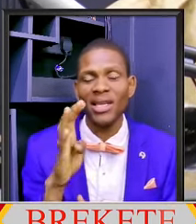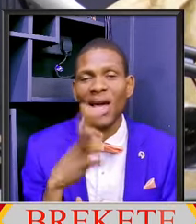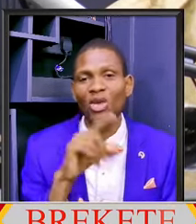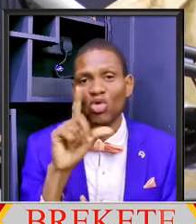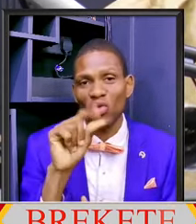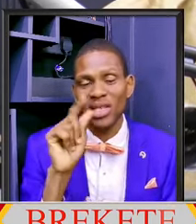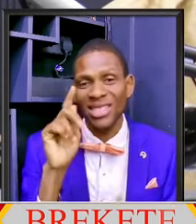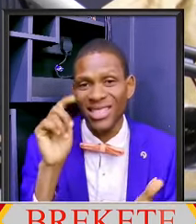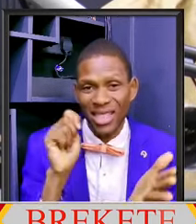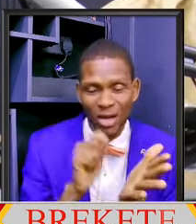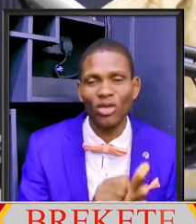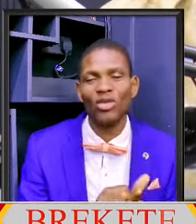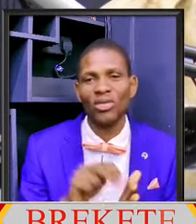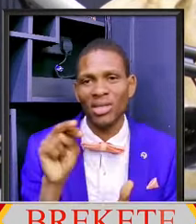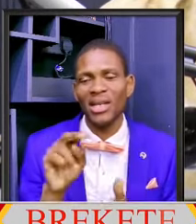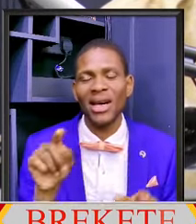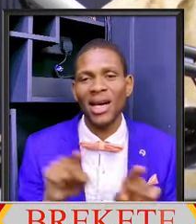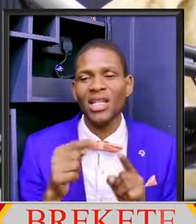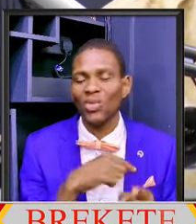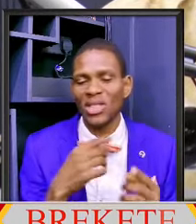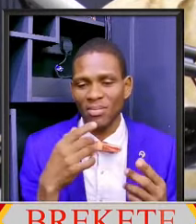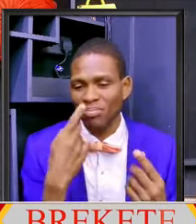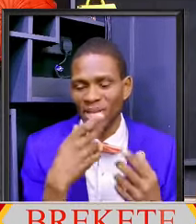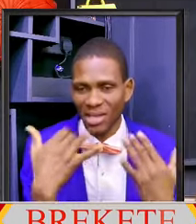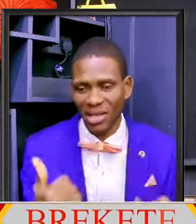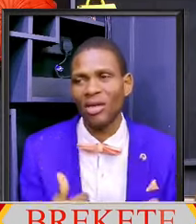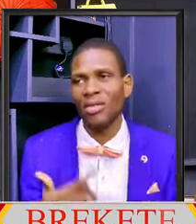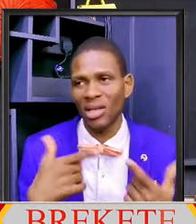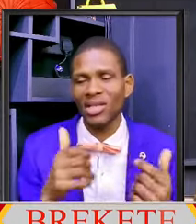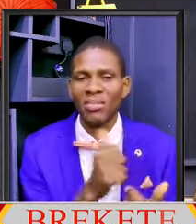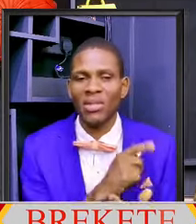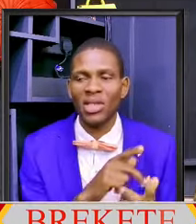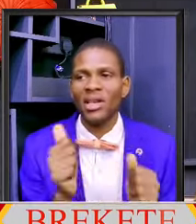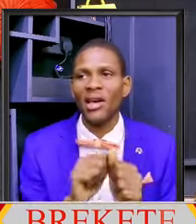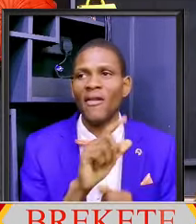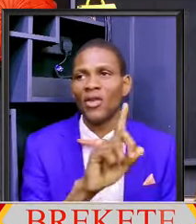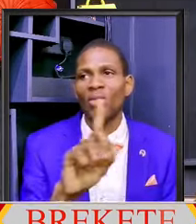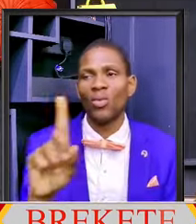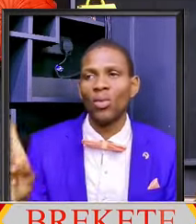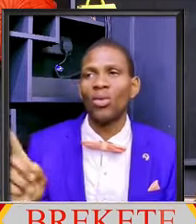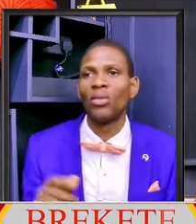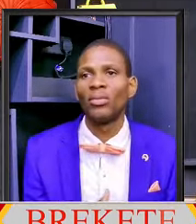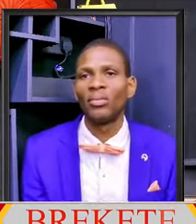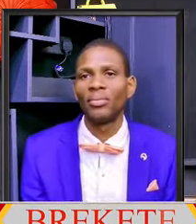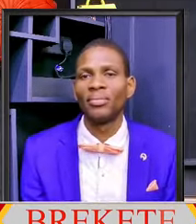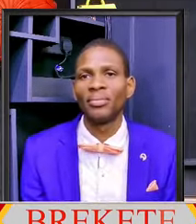420,000 naira as we speak. Thank you, sir. Let's appreciate.